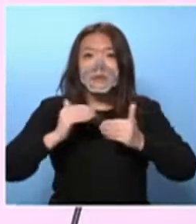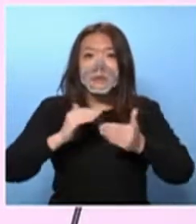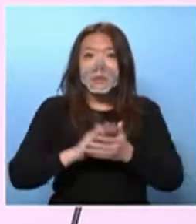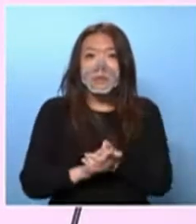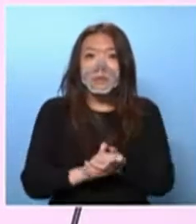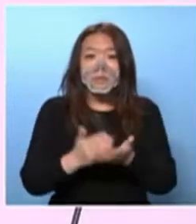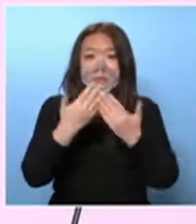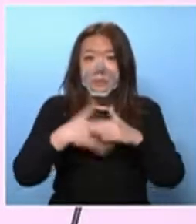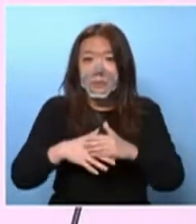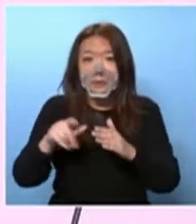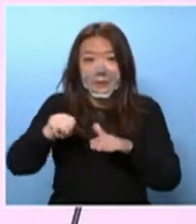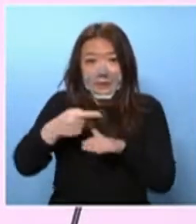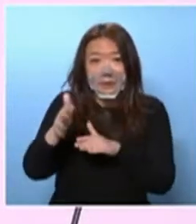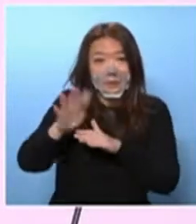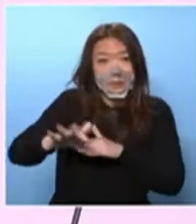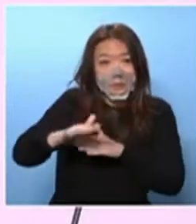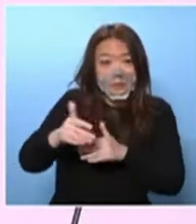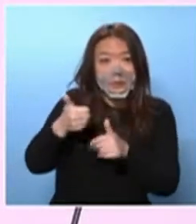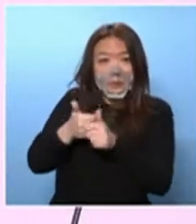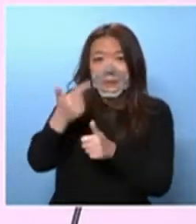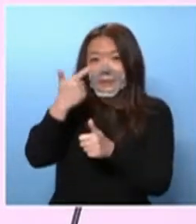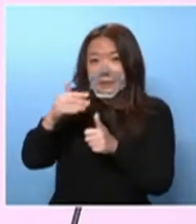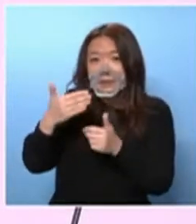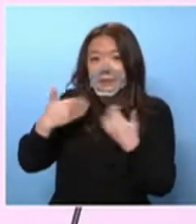year's consumption voucher scheme.